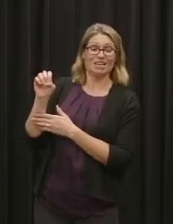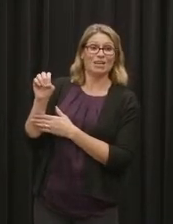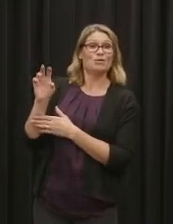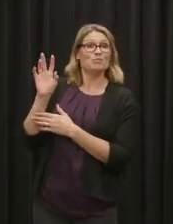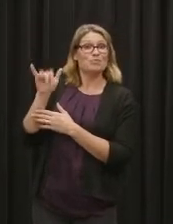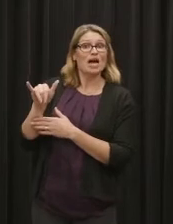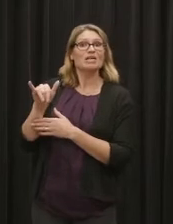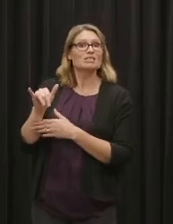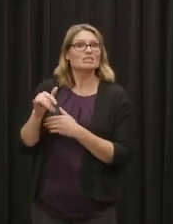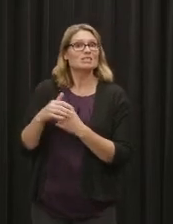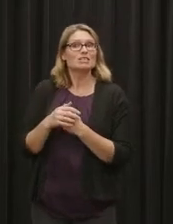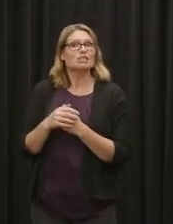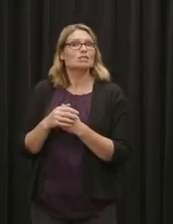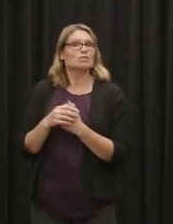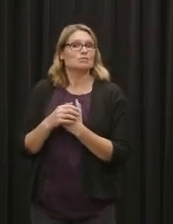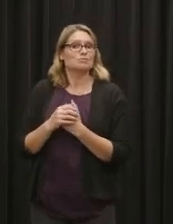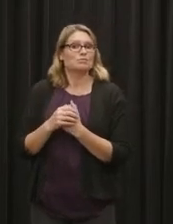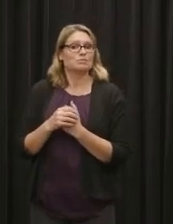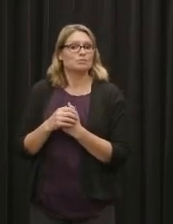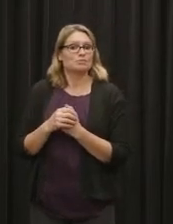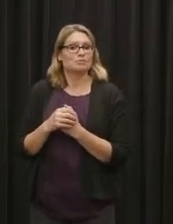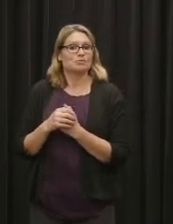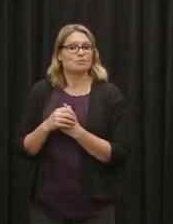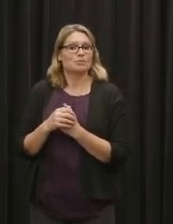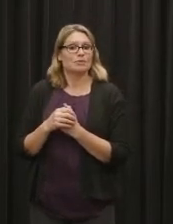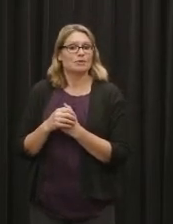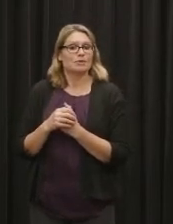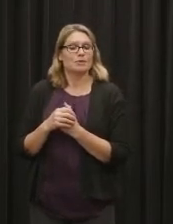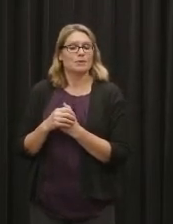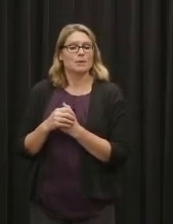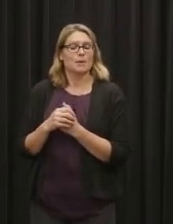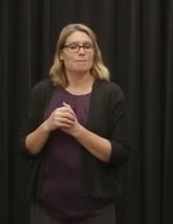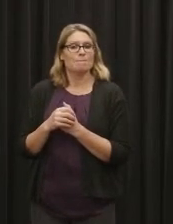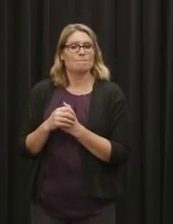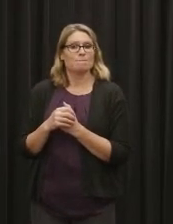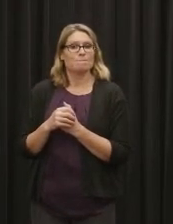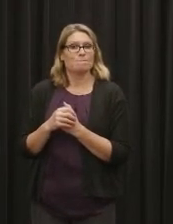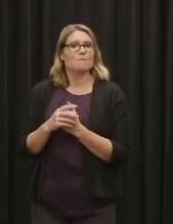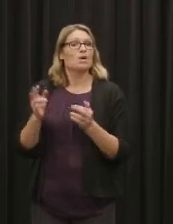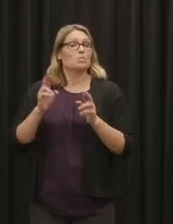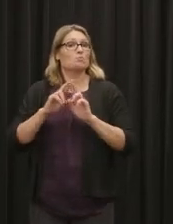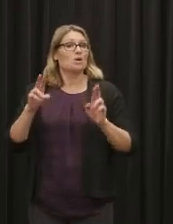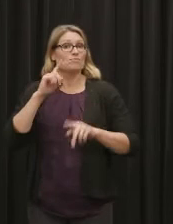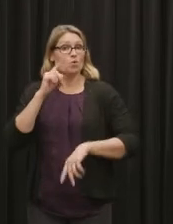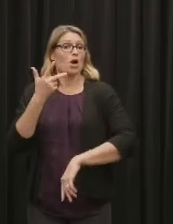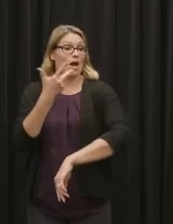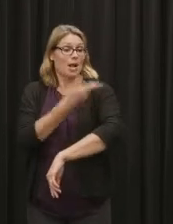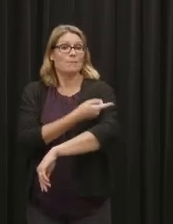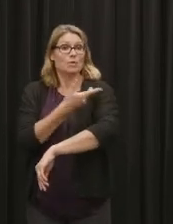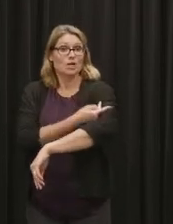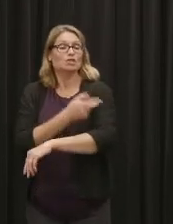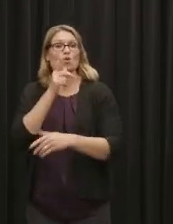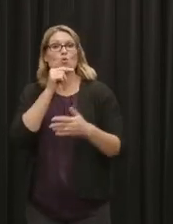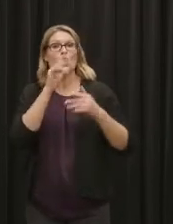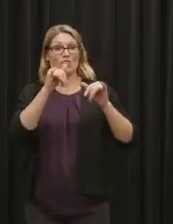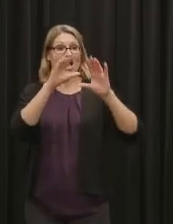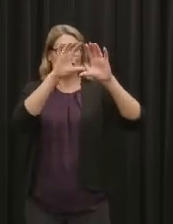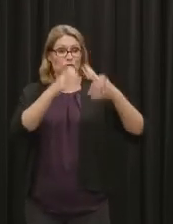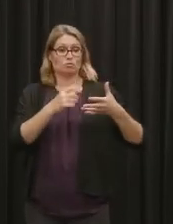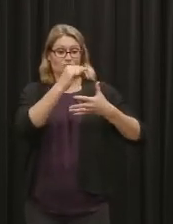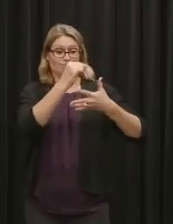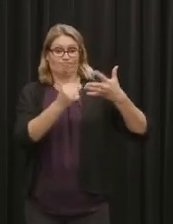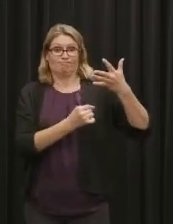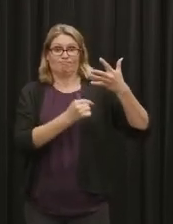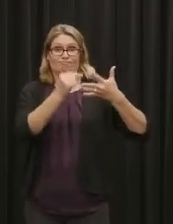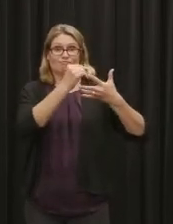you go for some quick successes in terms of being able to immunize those priority groups that